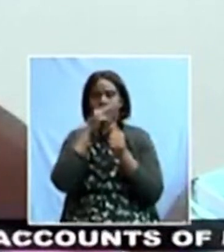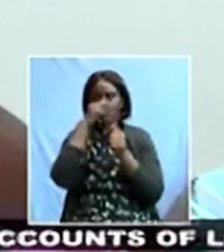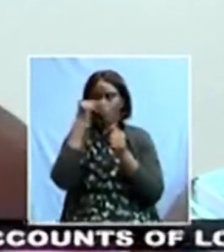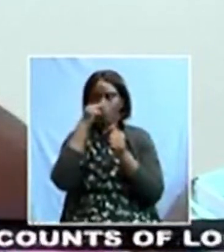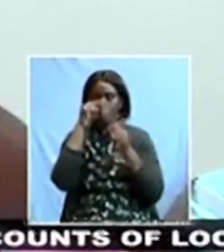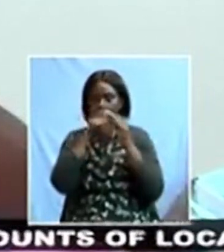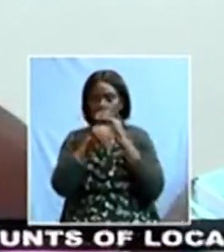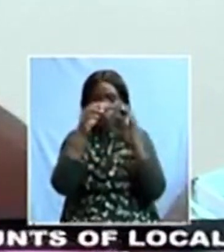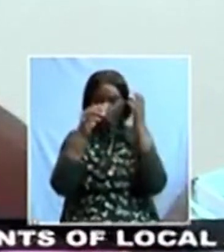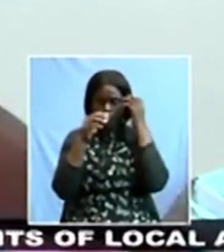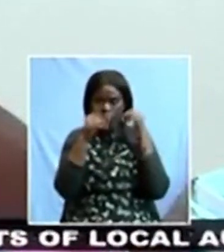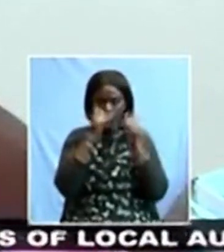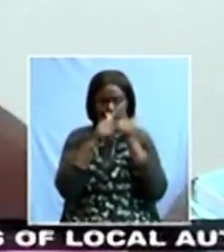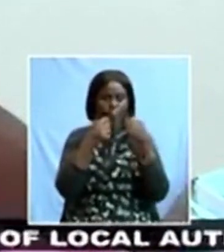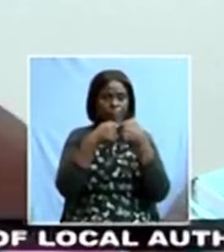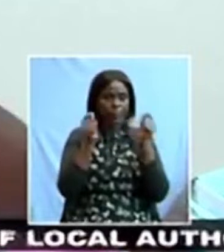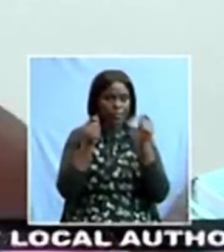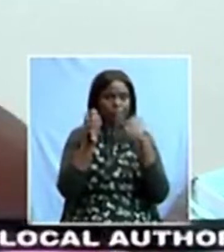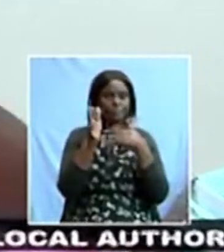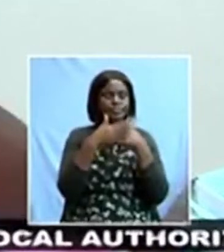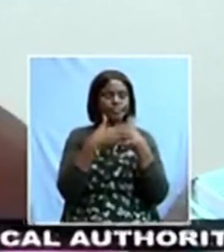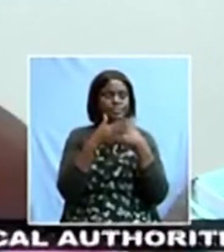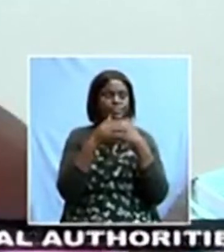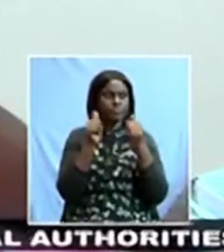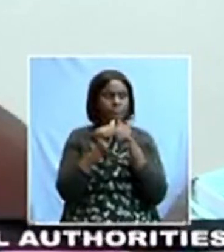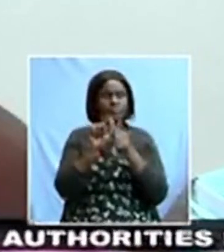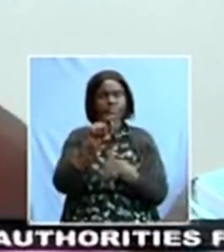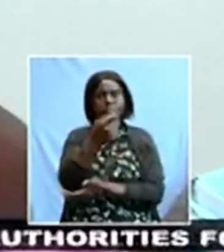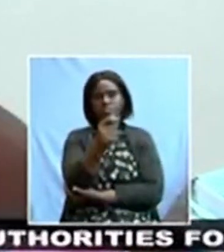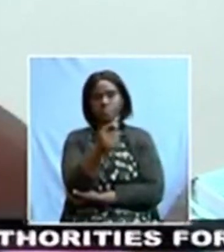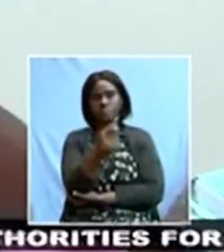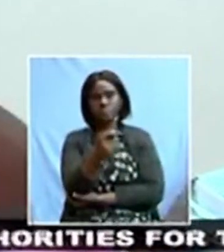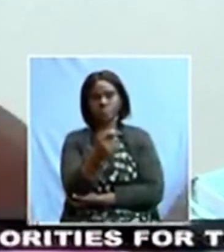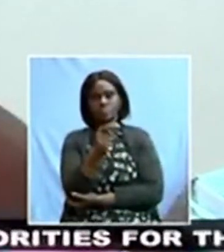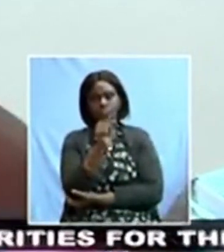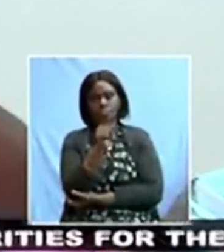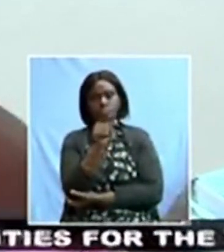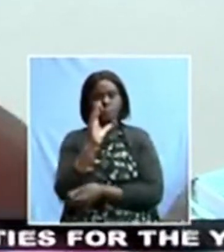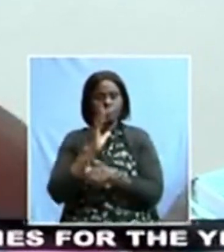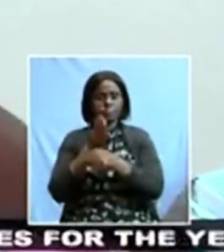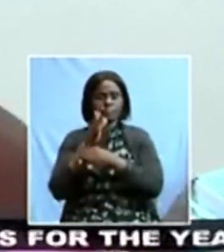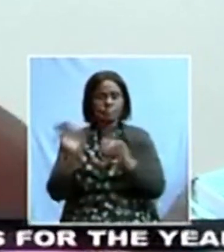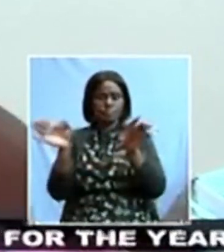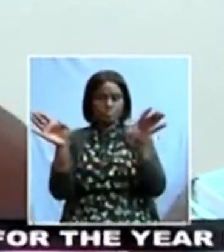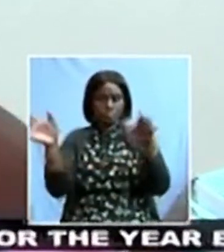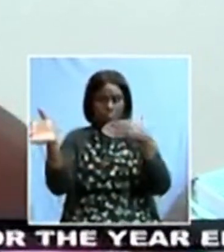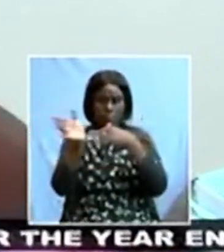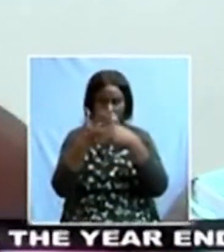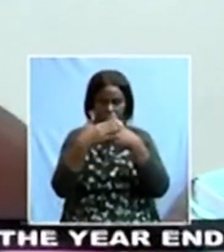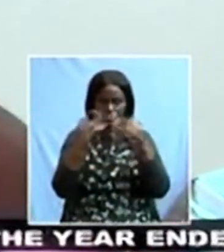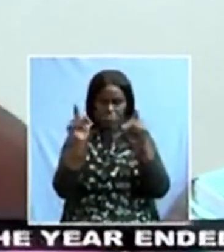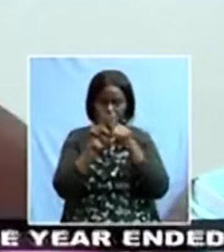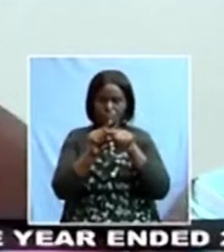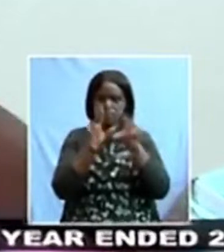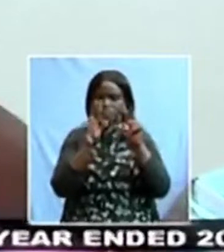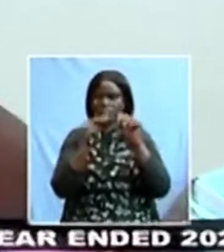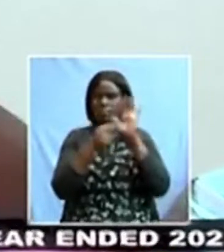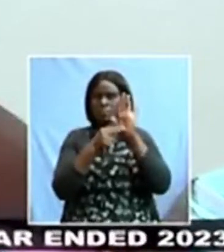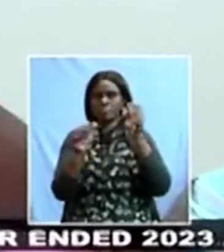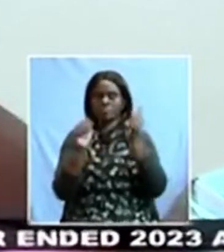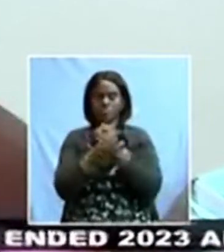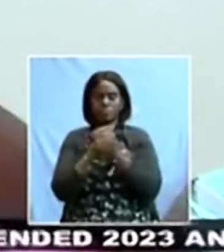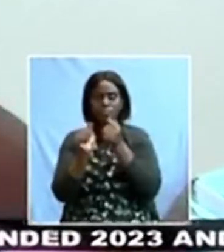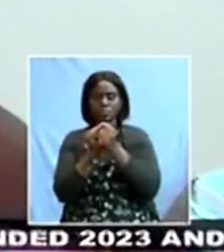to the office simply by opening the doors with keys and later locked the same, as no signs of damage